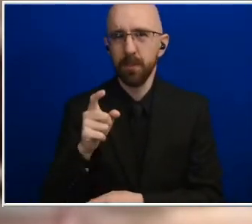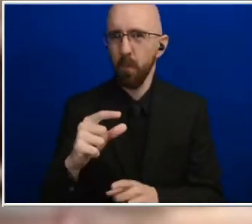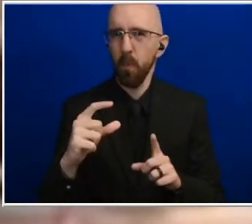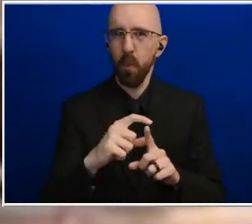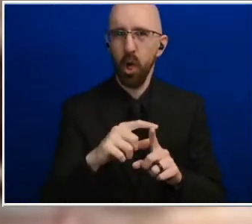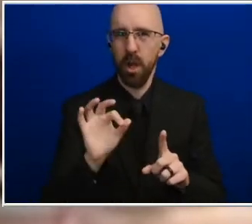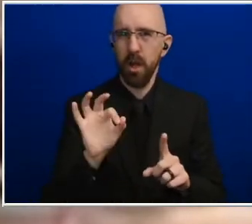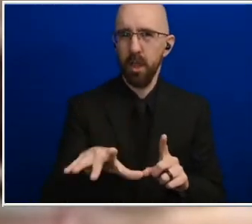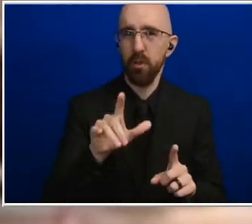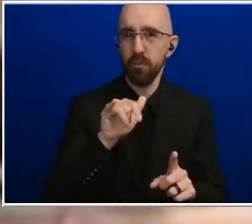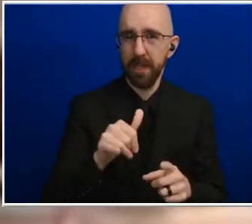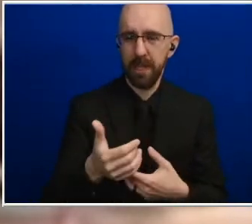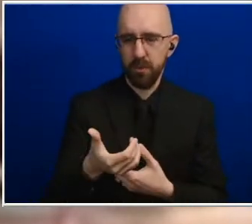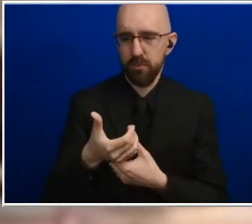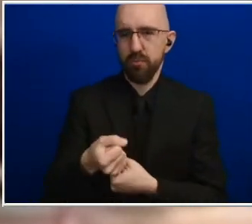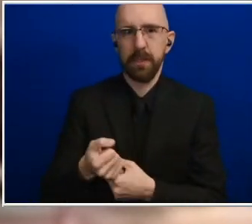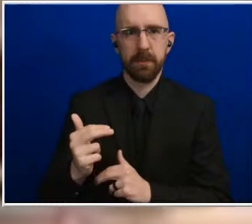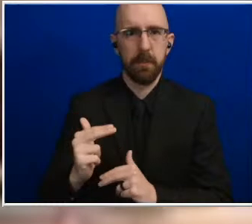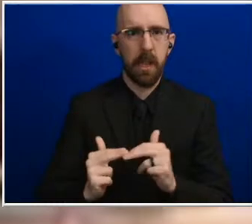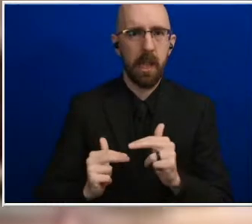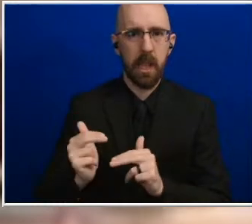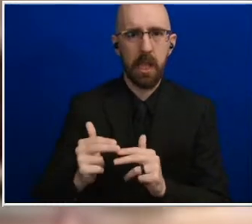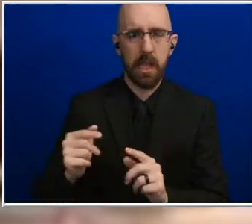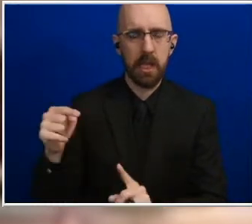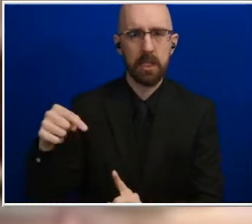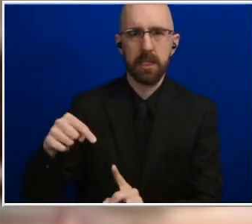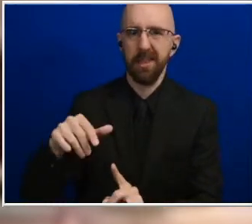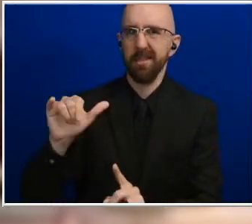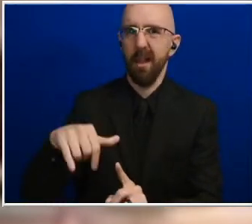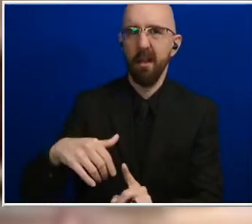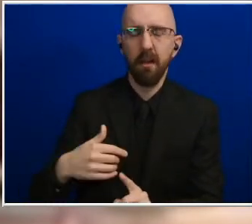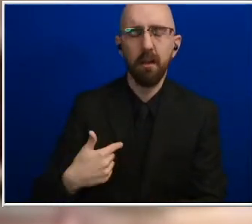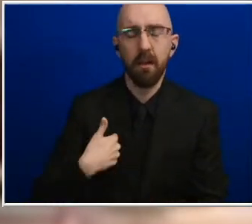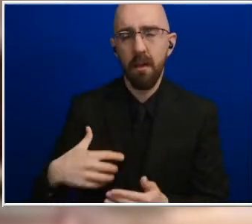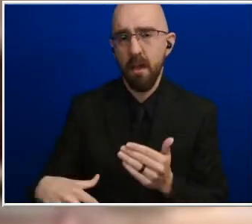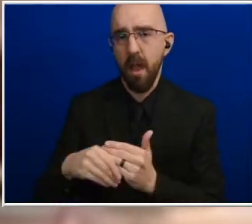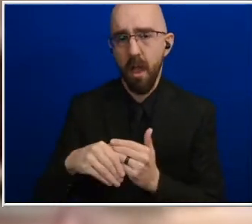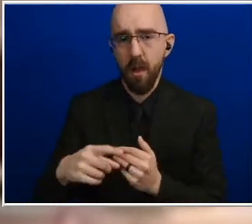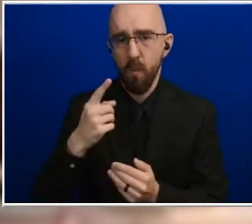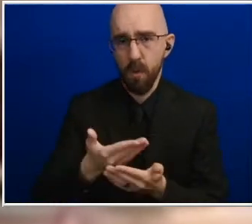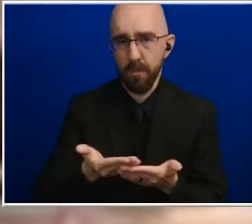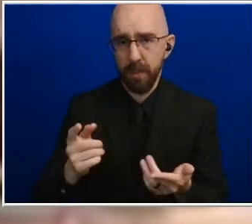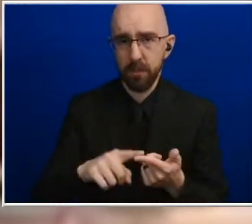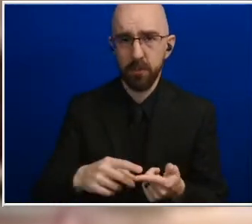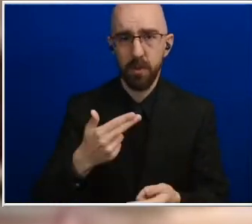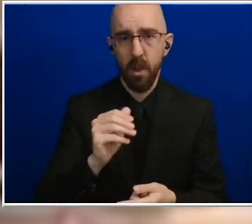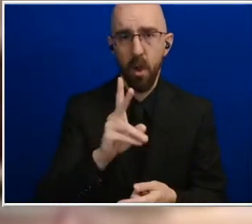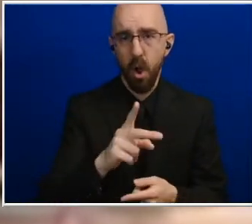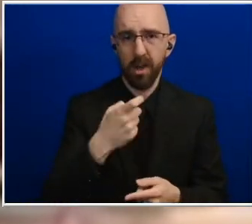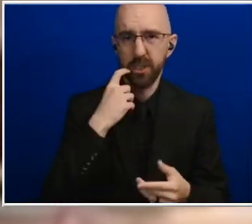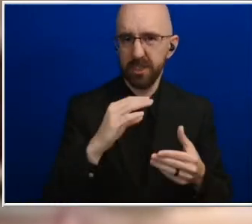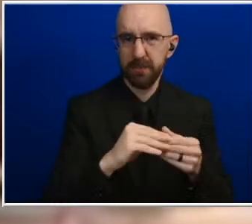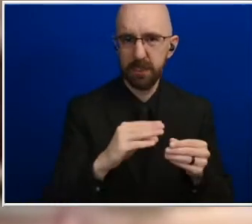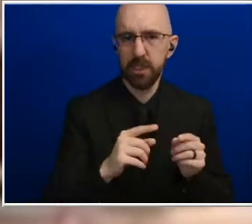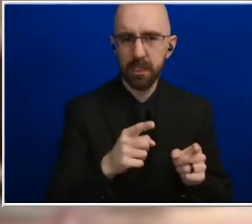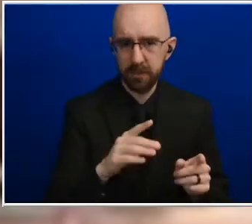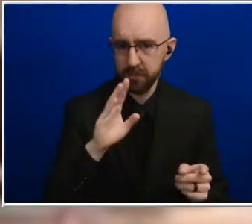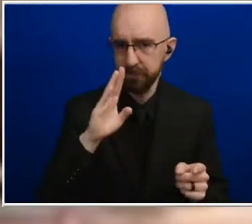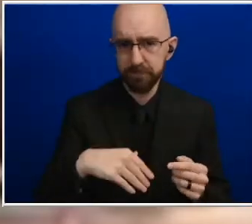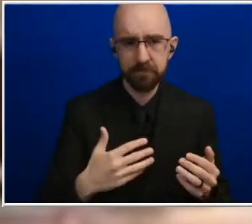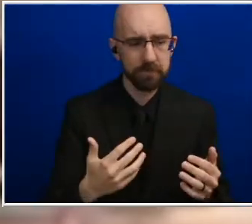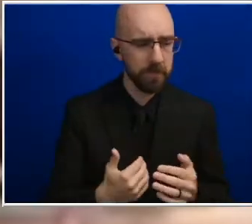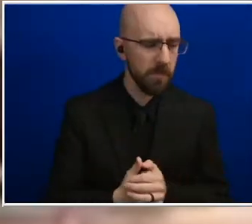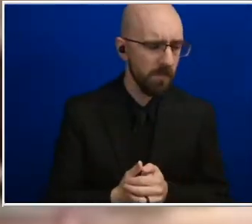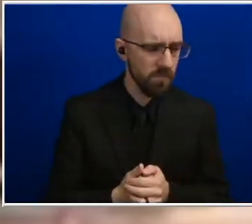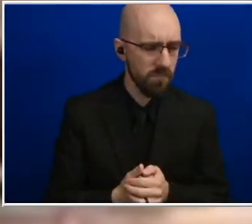really trust building. I might add just one thing to what Hawk was saying. You have